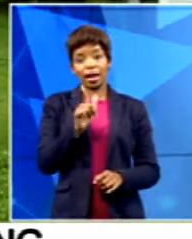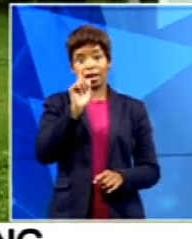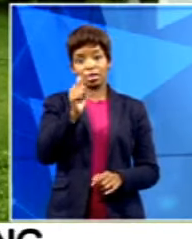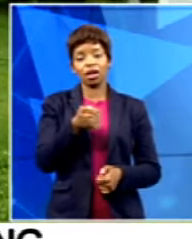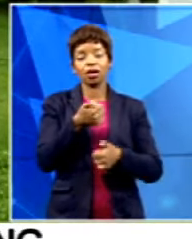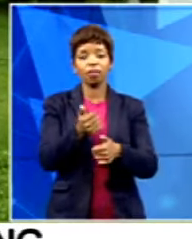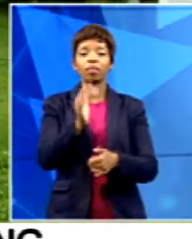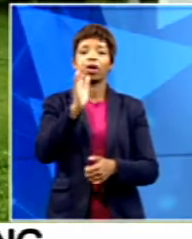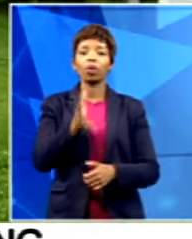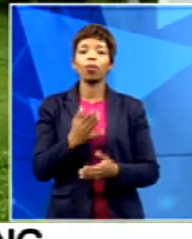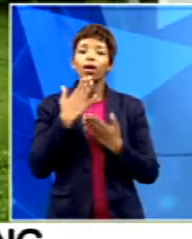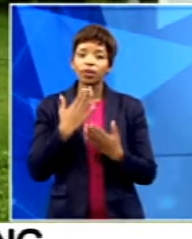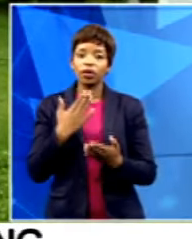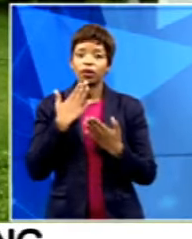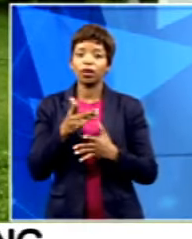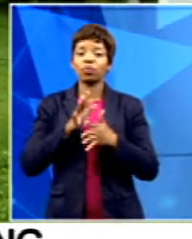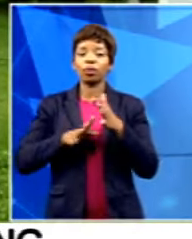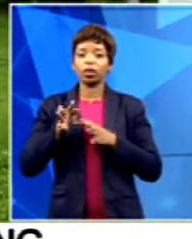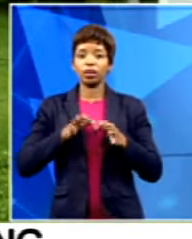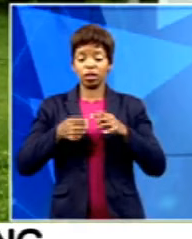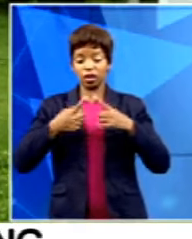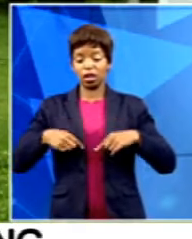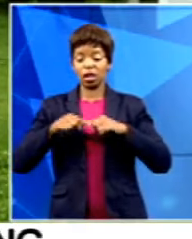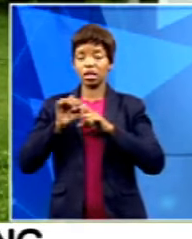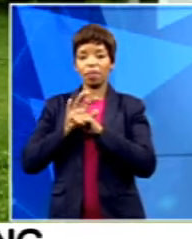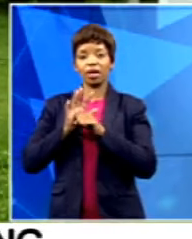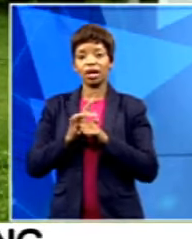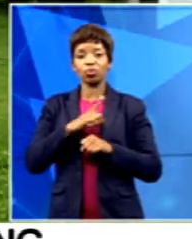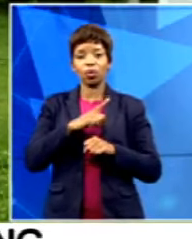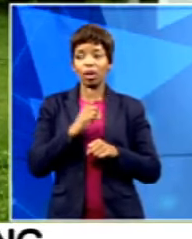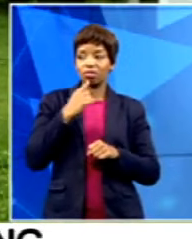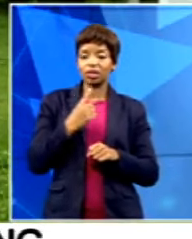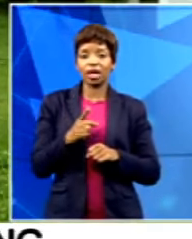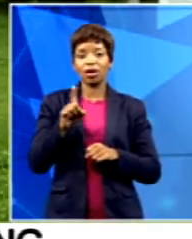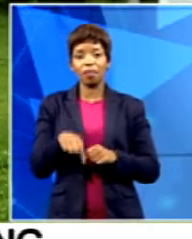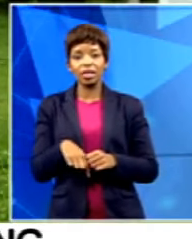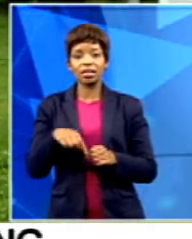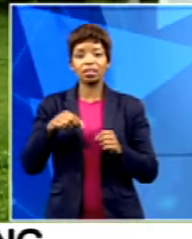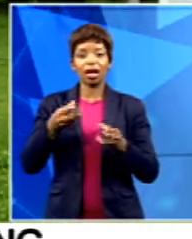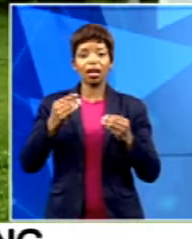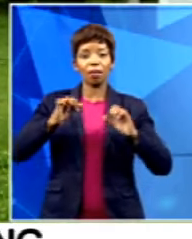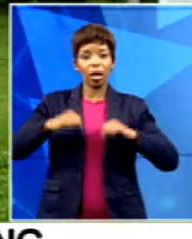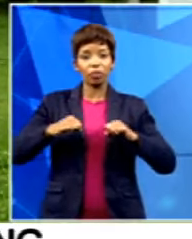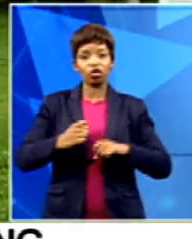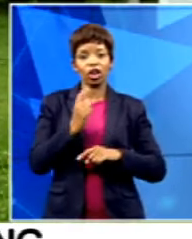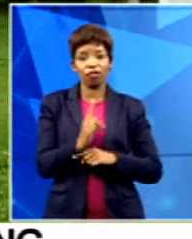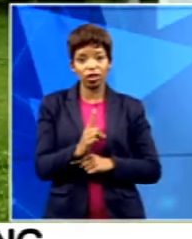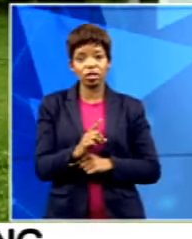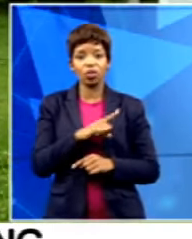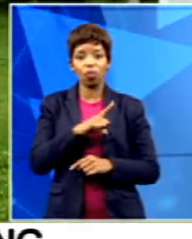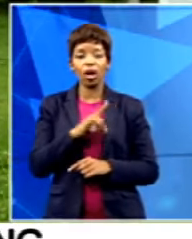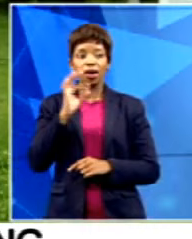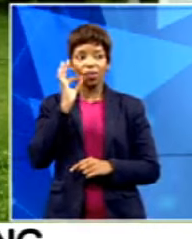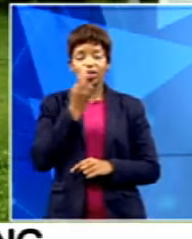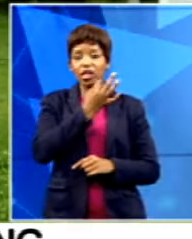so much for the background and the explanation to having to move, and certainly keeping the patient's confidentiality